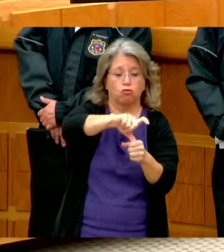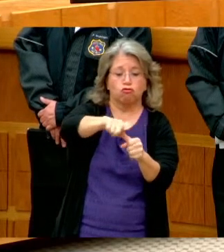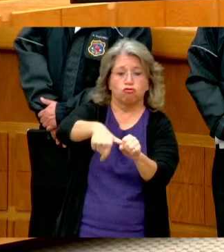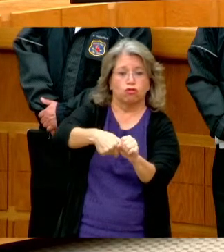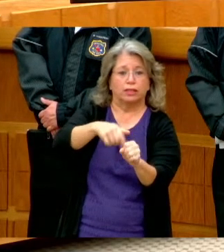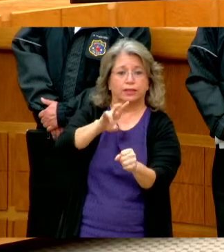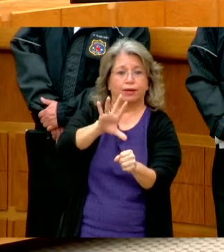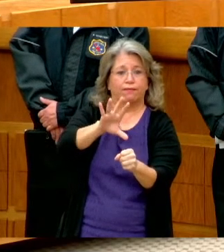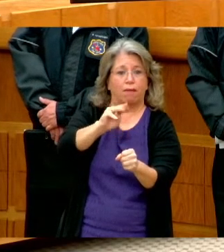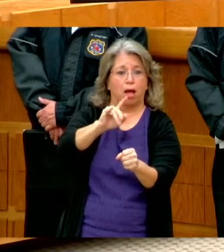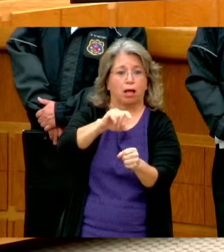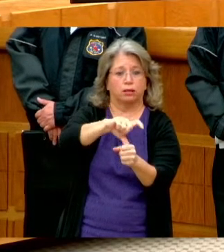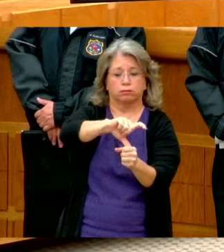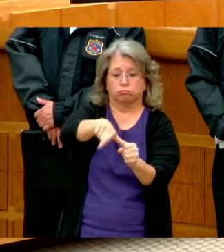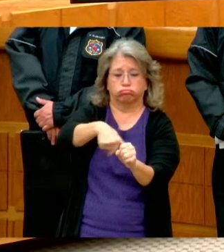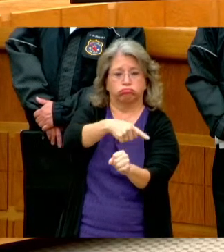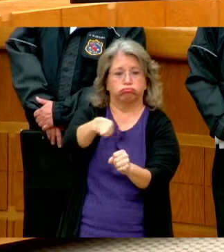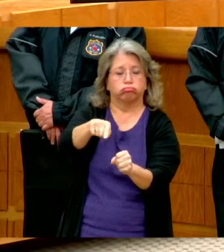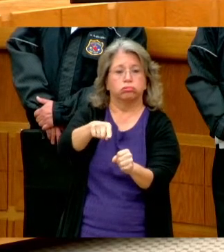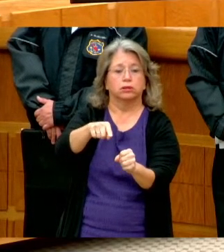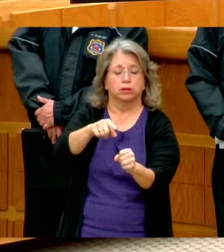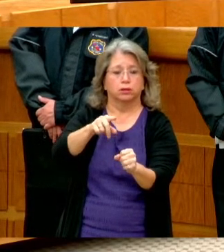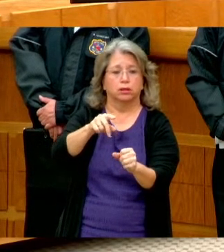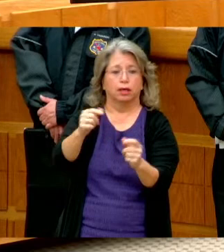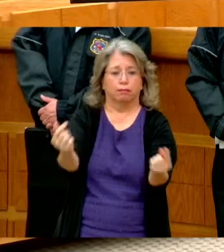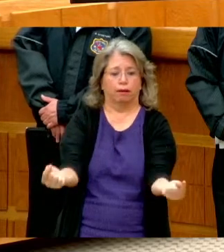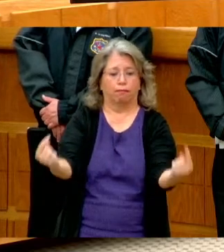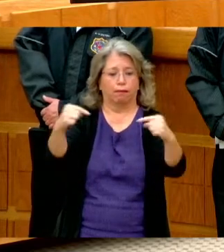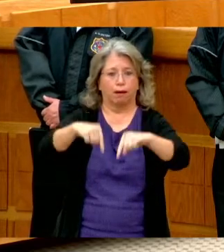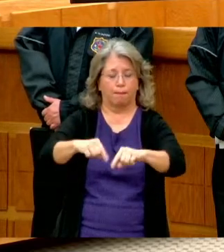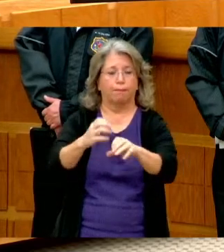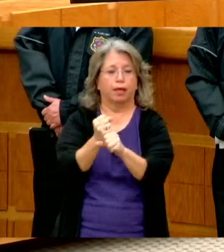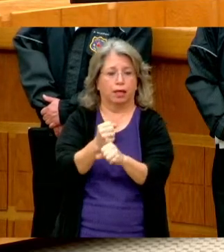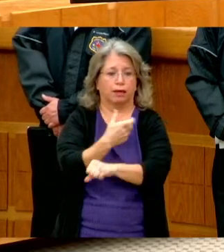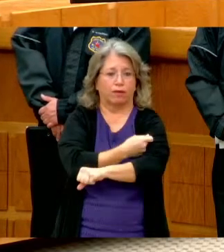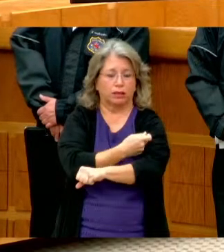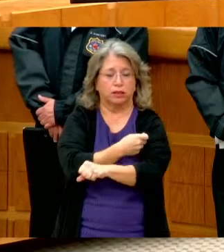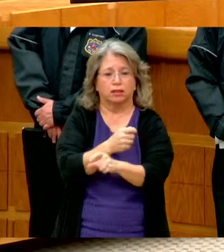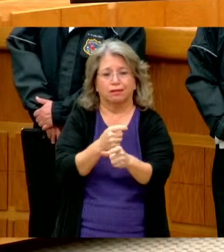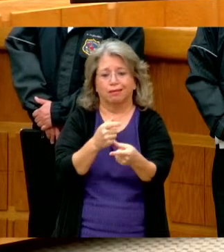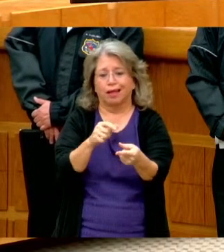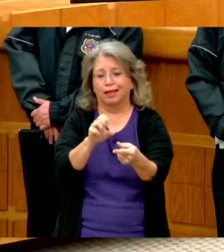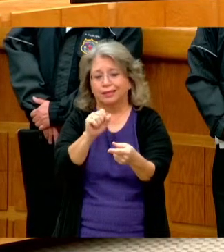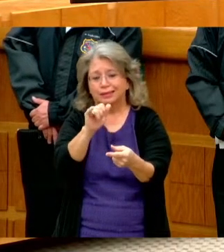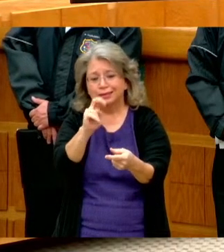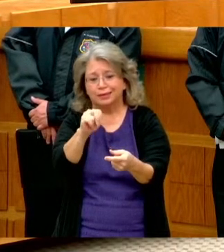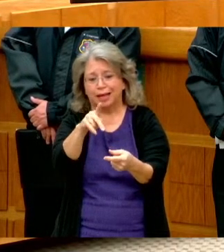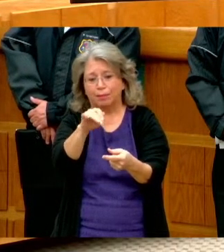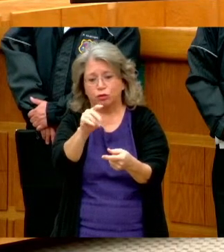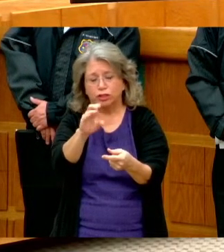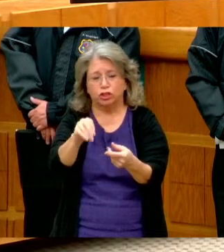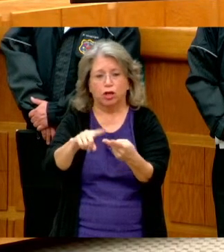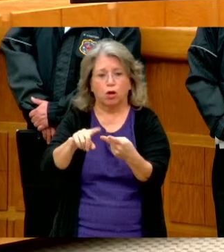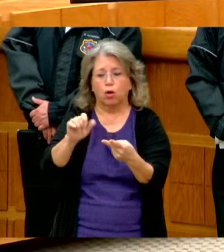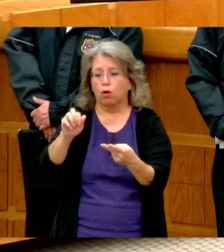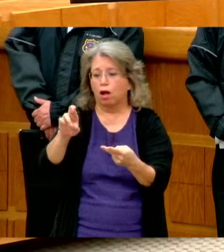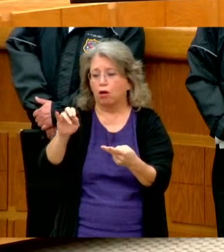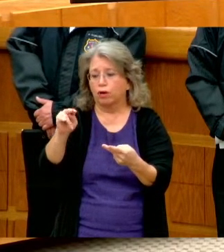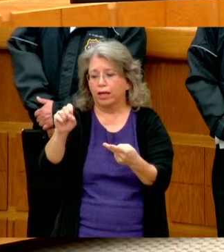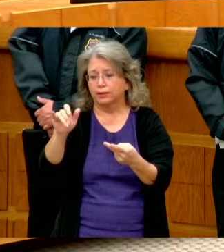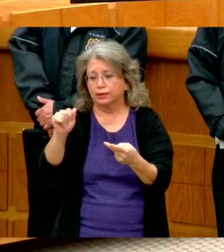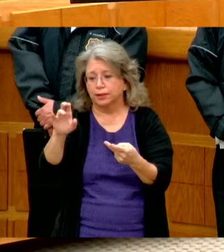be very important and comforting and reassuring to our neighbors in San Patricio, Aransas, Jim Wells, Duval,